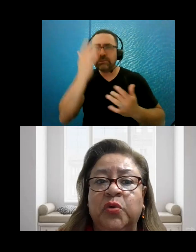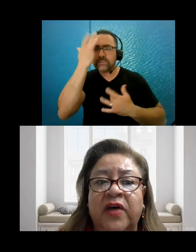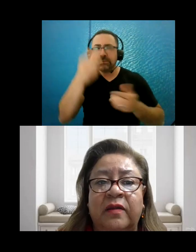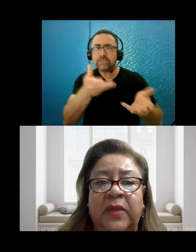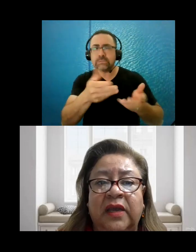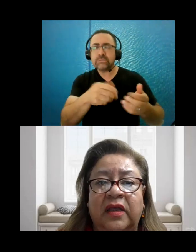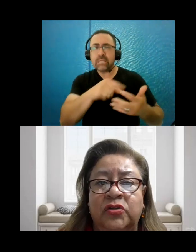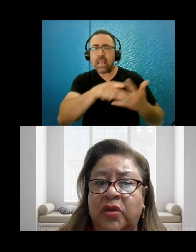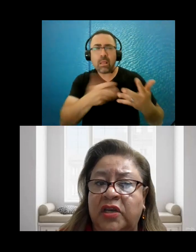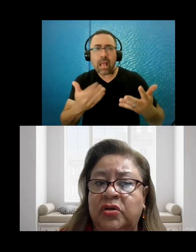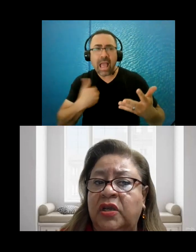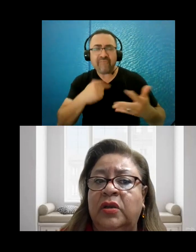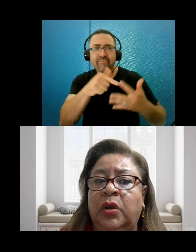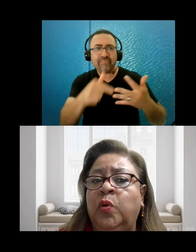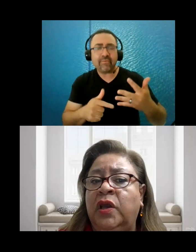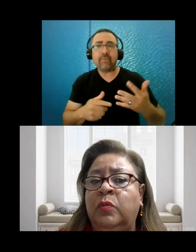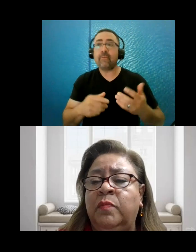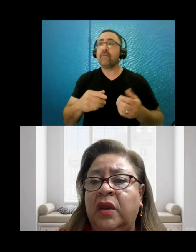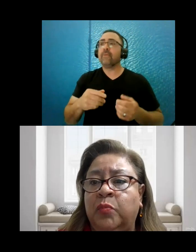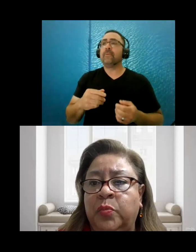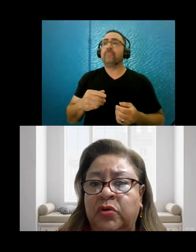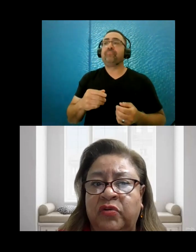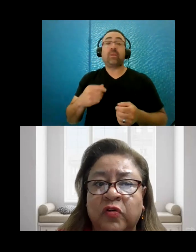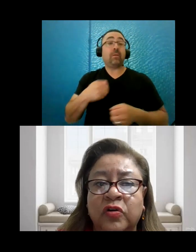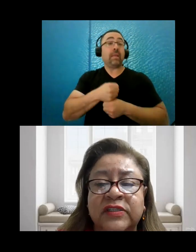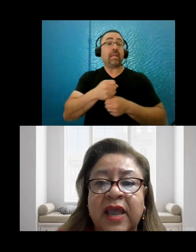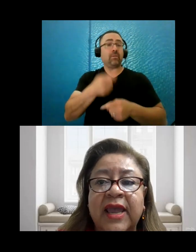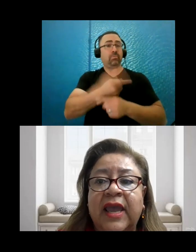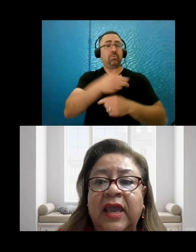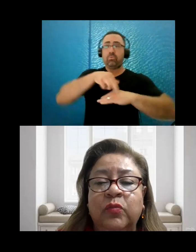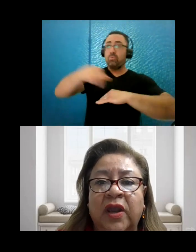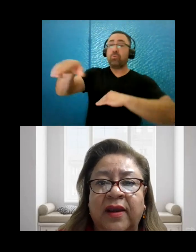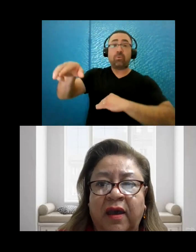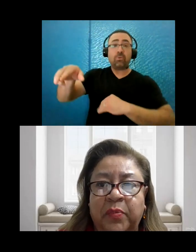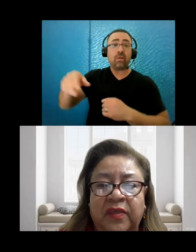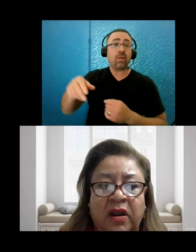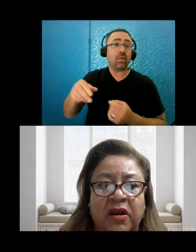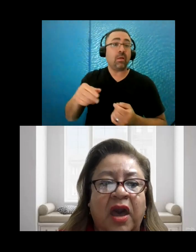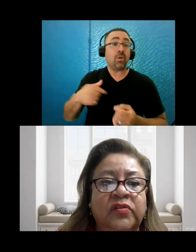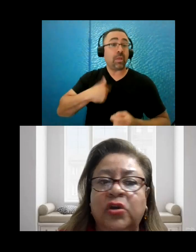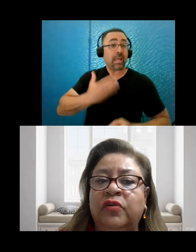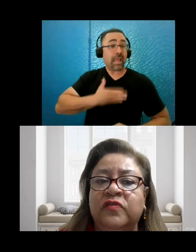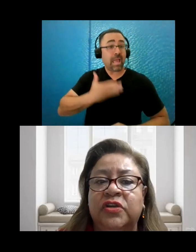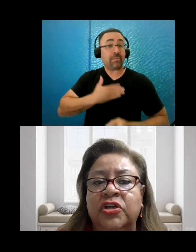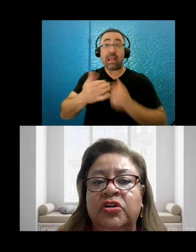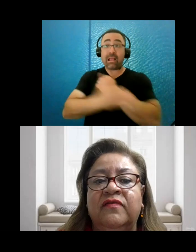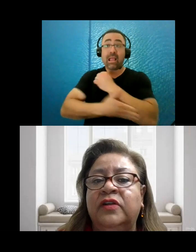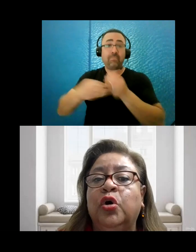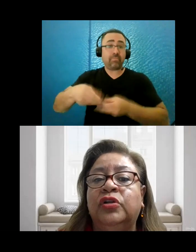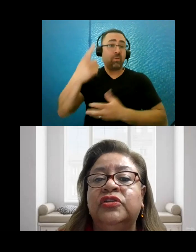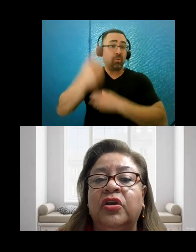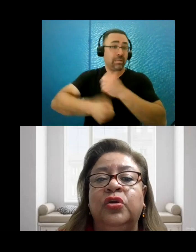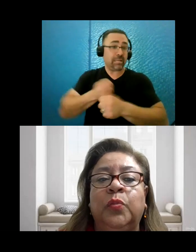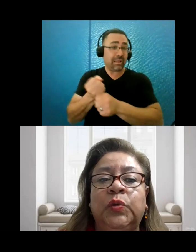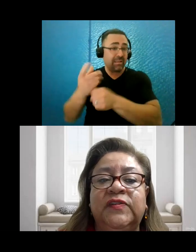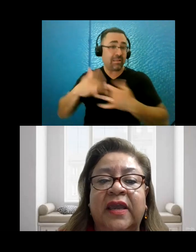and we provide mental health education, and we make appropriate referrals. And we are happy that our county offers a yearly event